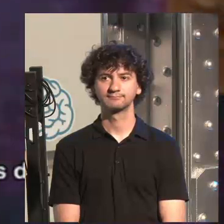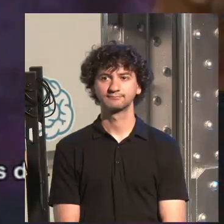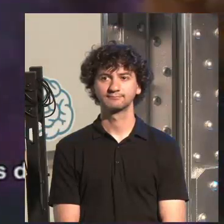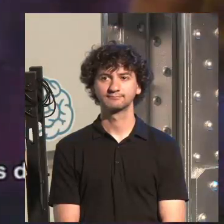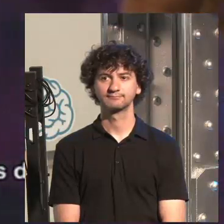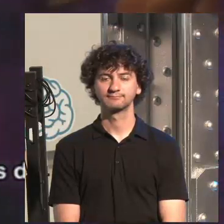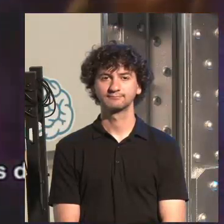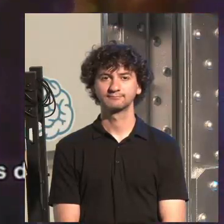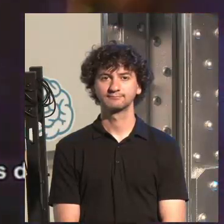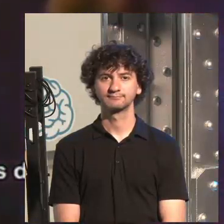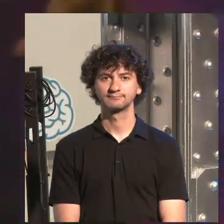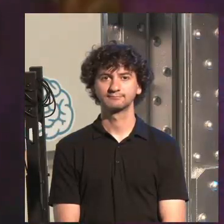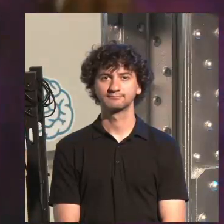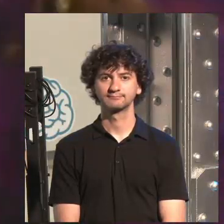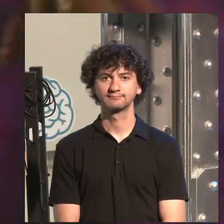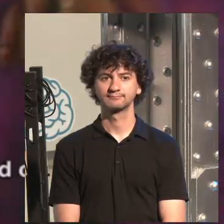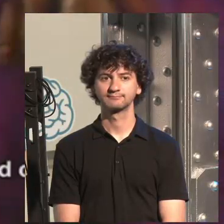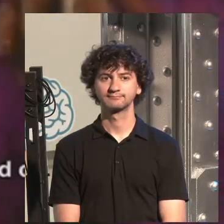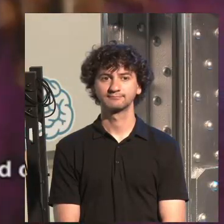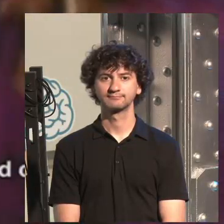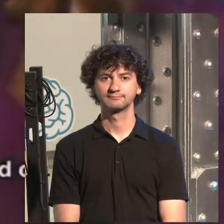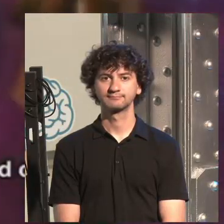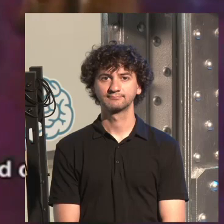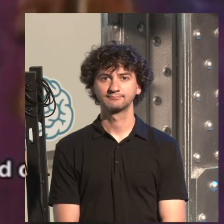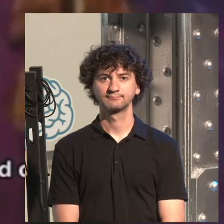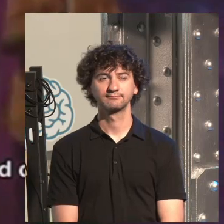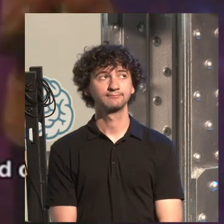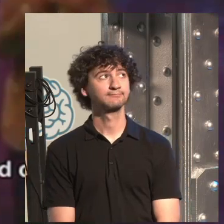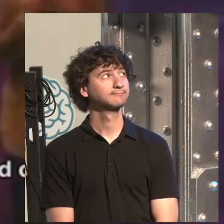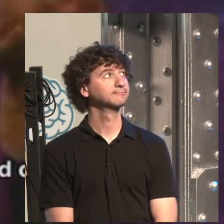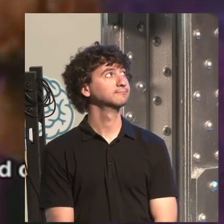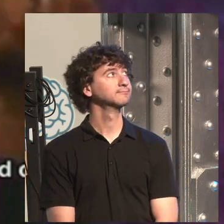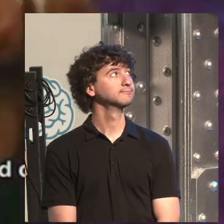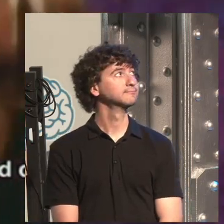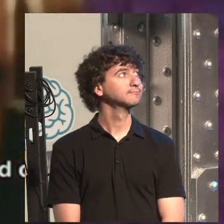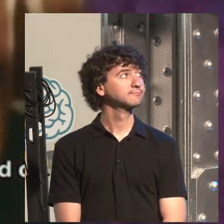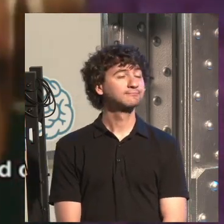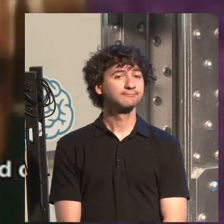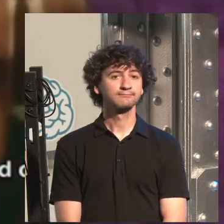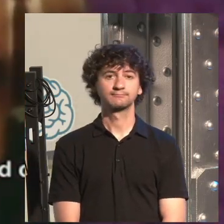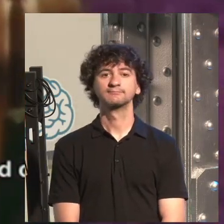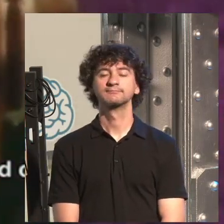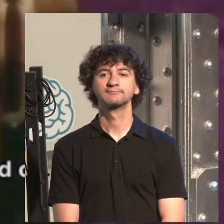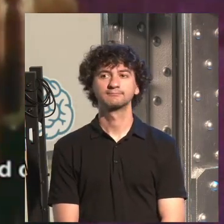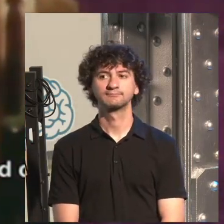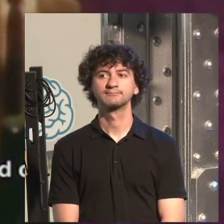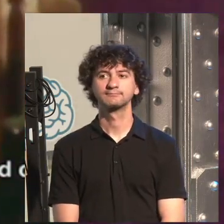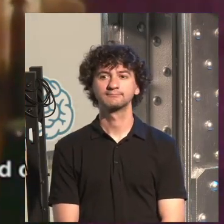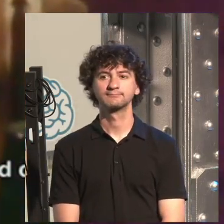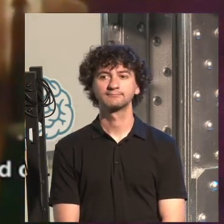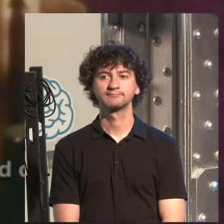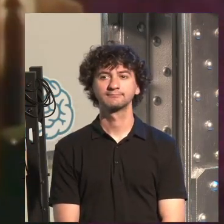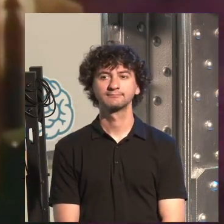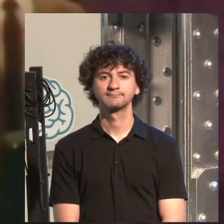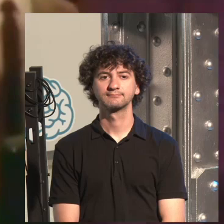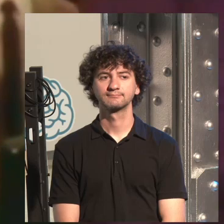trillion neural connections. This intricate and marvelous network of neurons has been